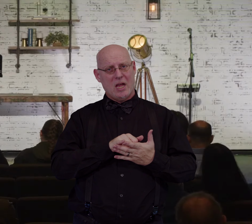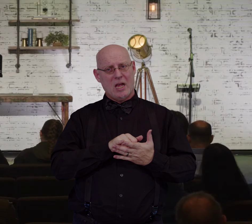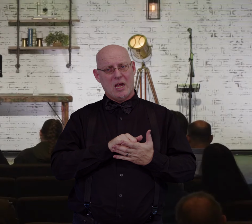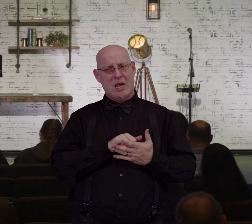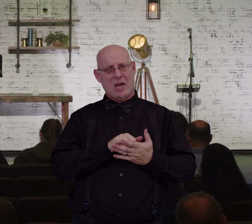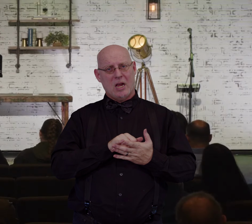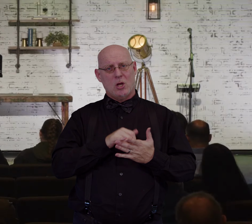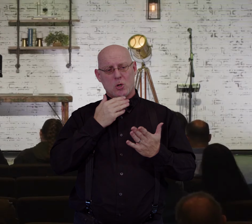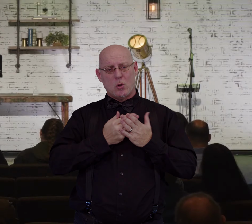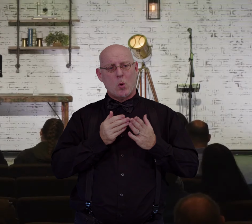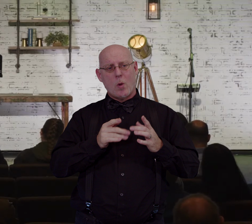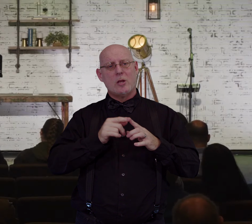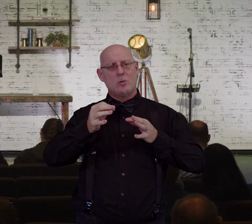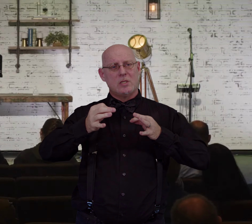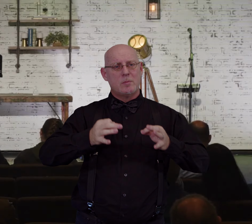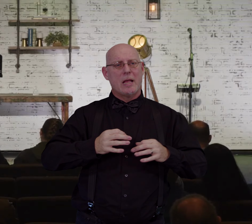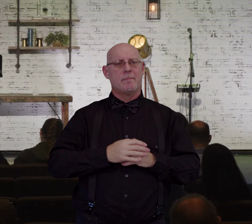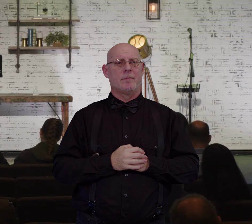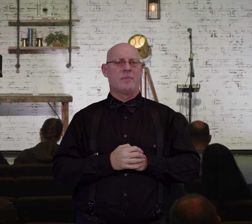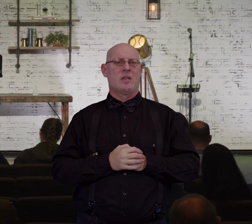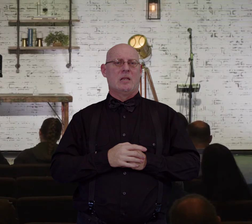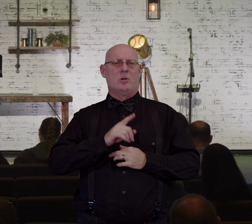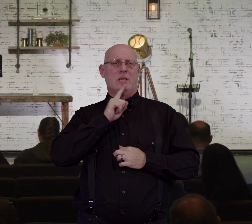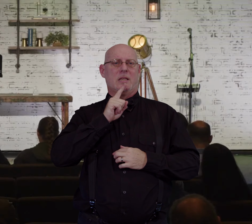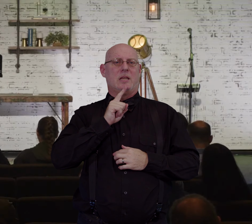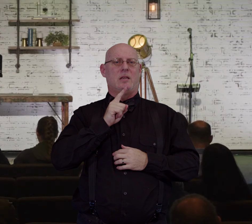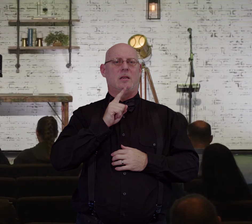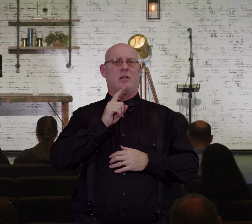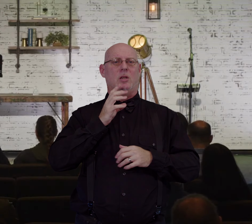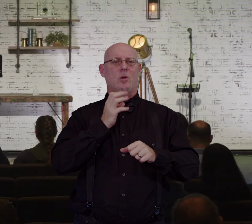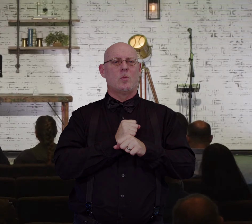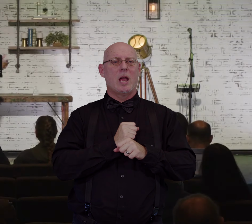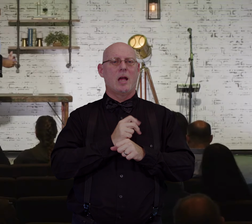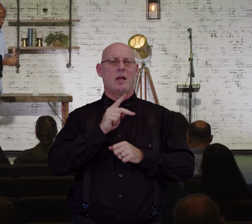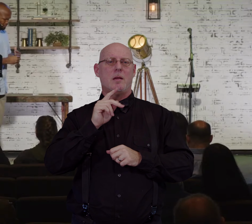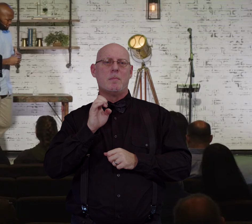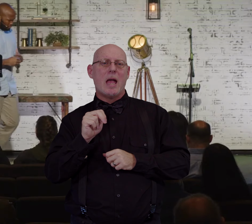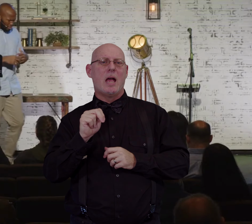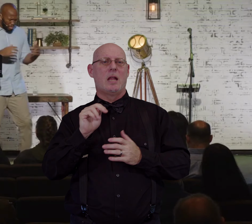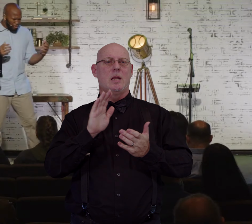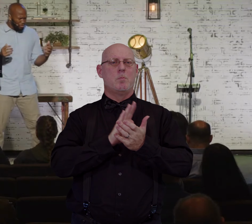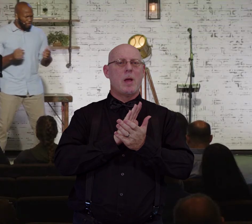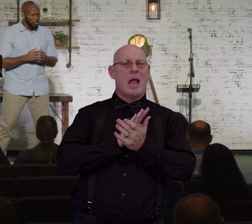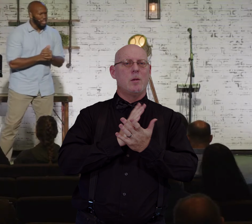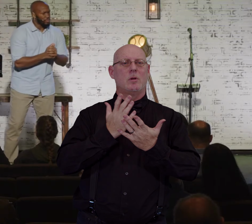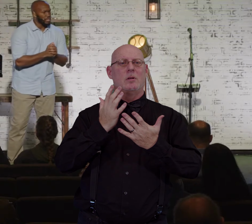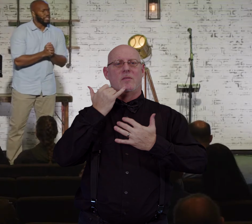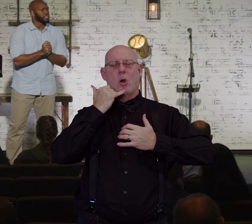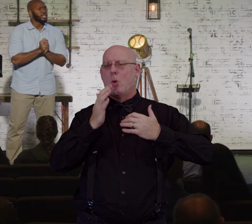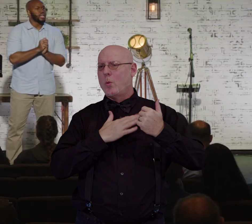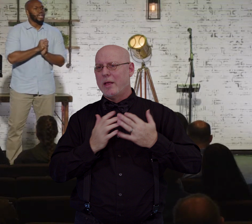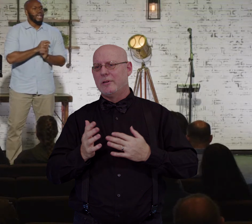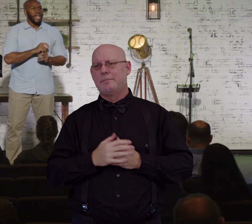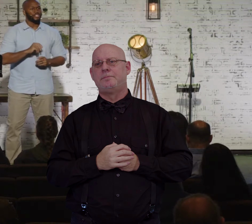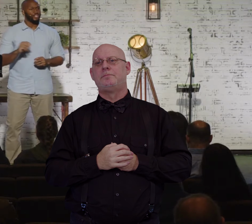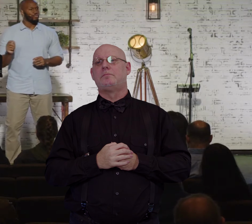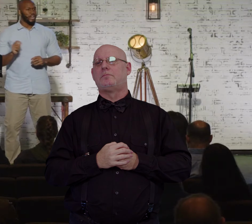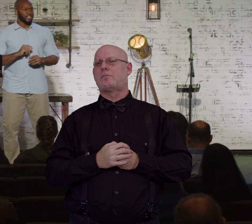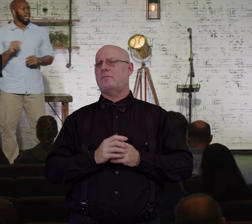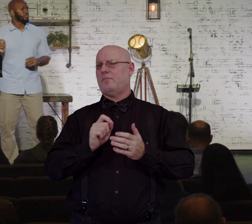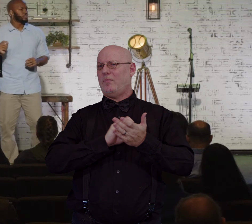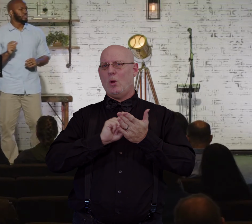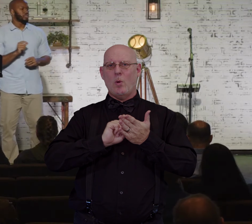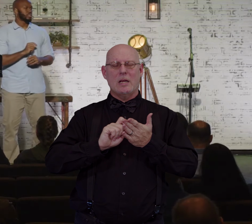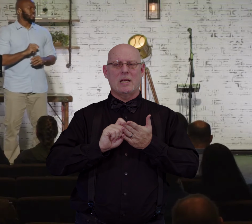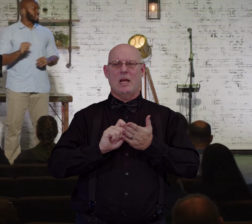and a practical way to put this into place is literally to grab a piece of pen, paper, use your phone, whatever it is, and just